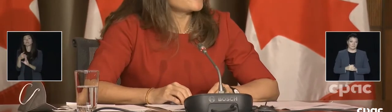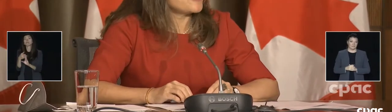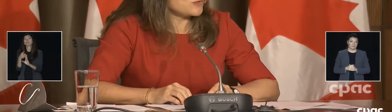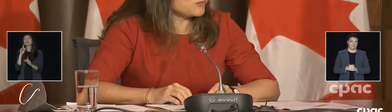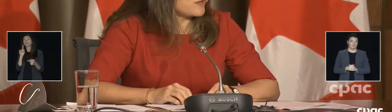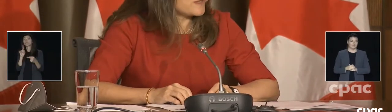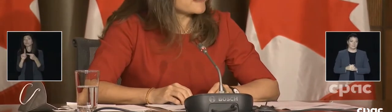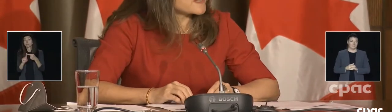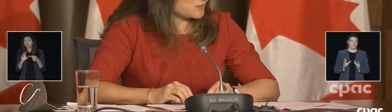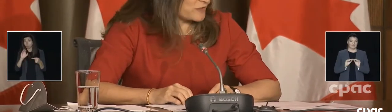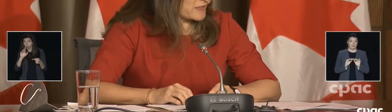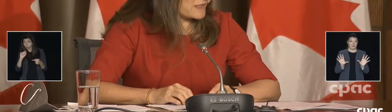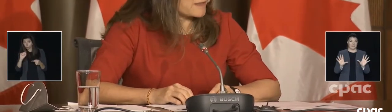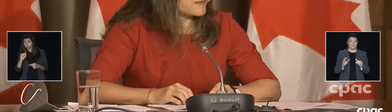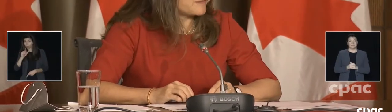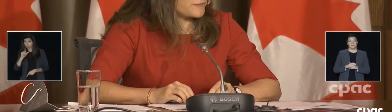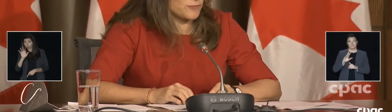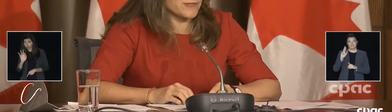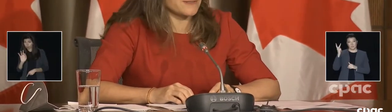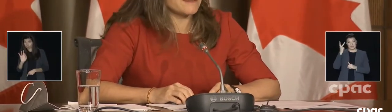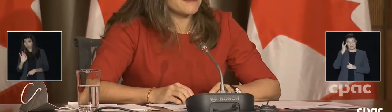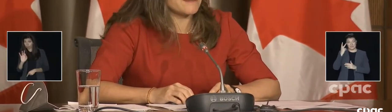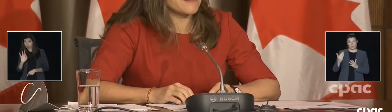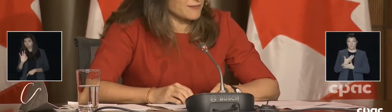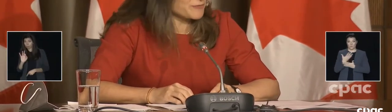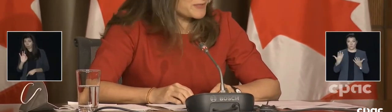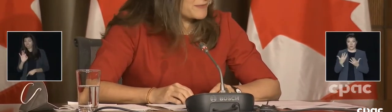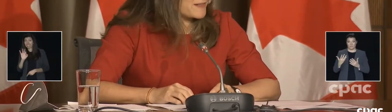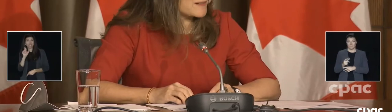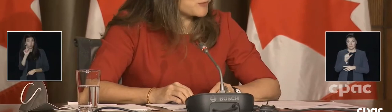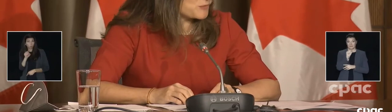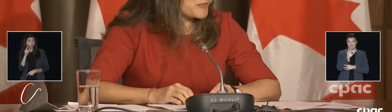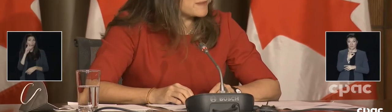if you want to work for